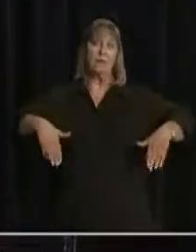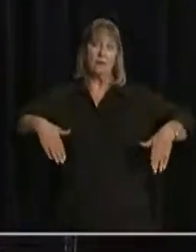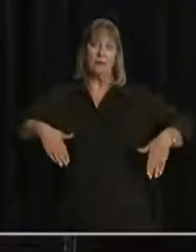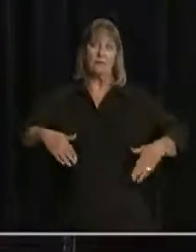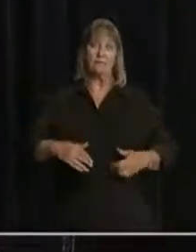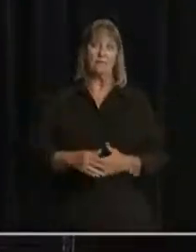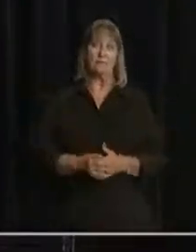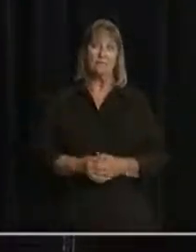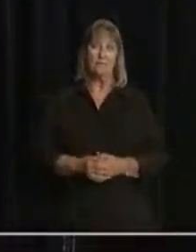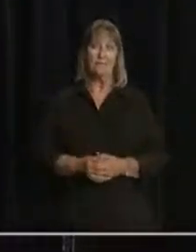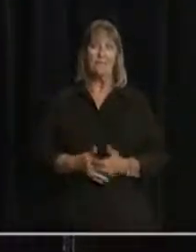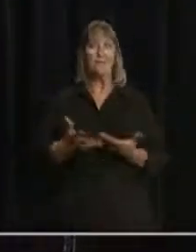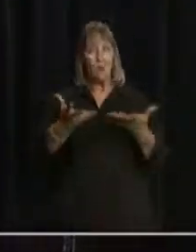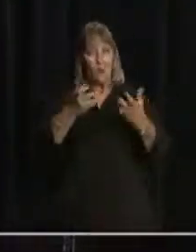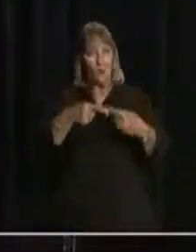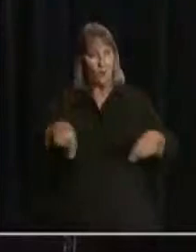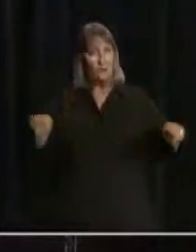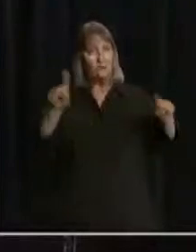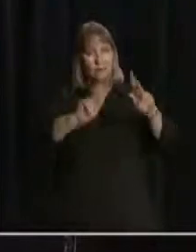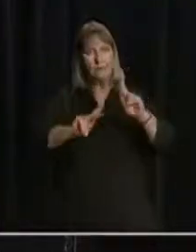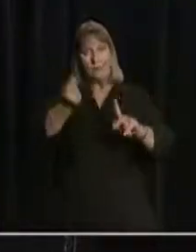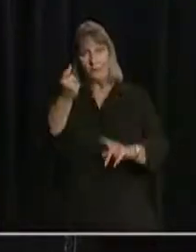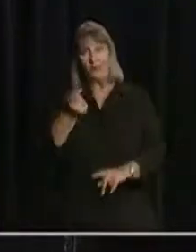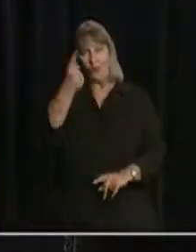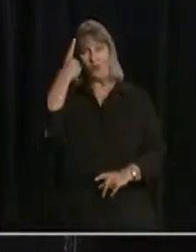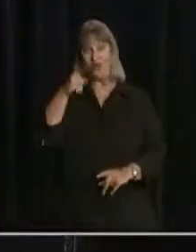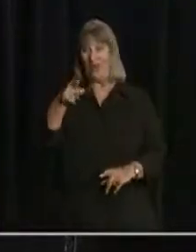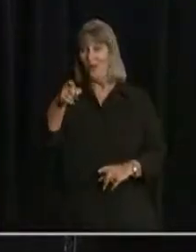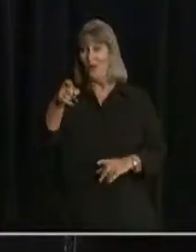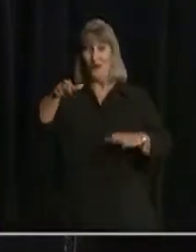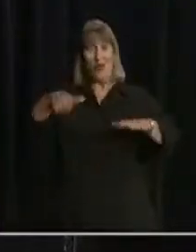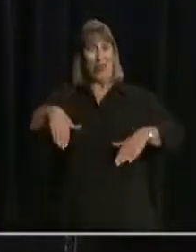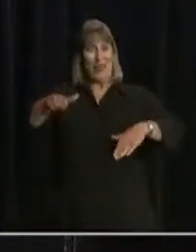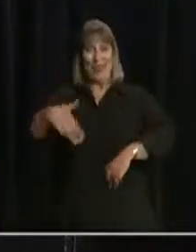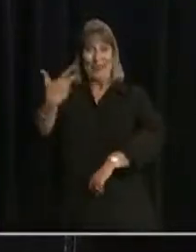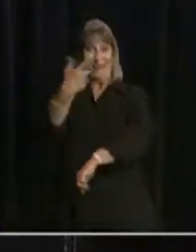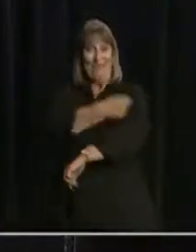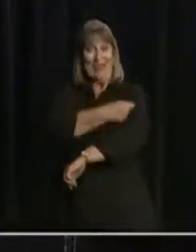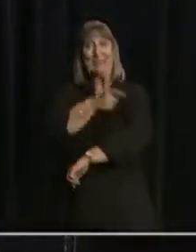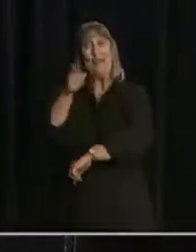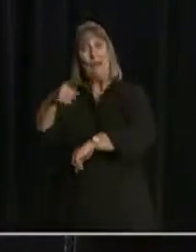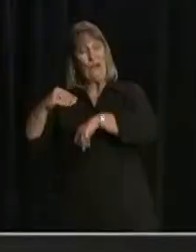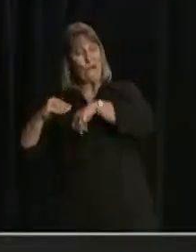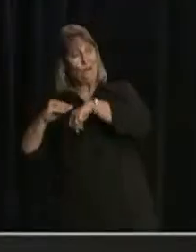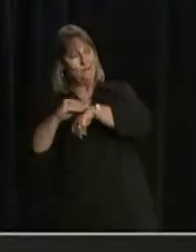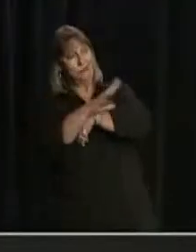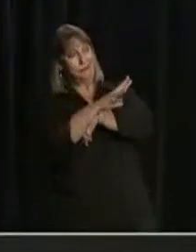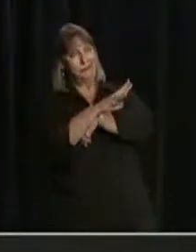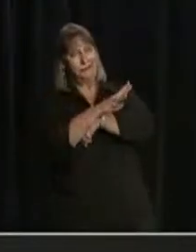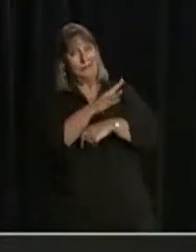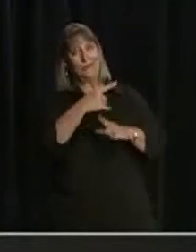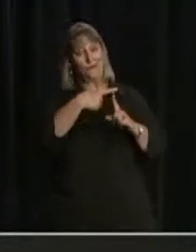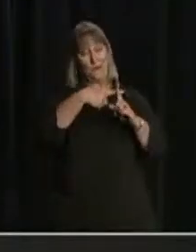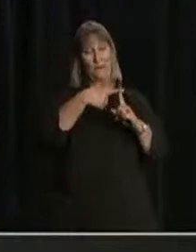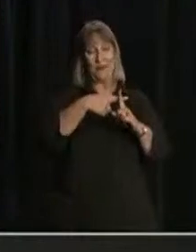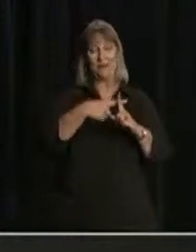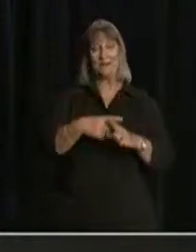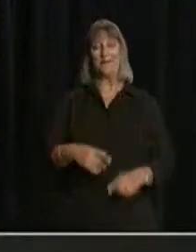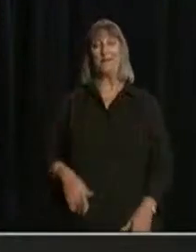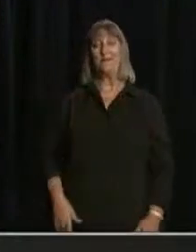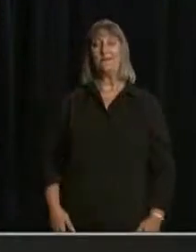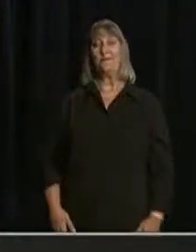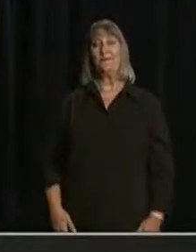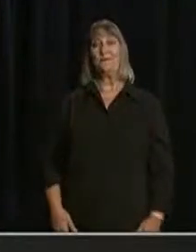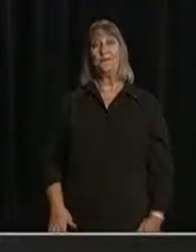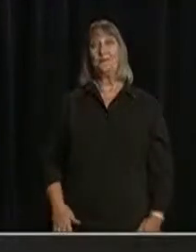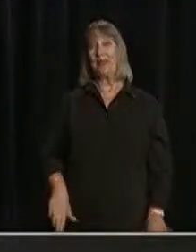that folks understand the impact that the unvaccinated are having on our healthcare and hospital systems. You got to keep in mind,